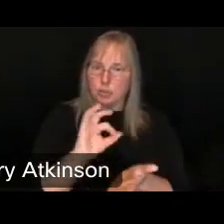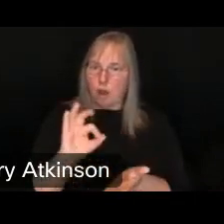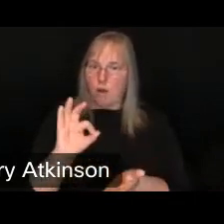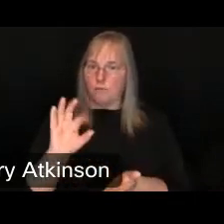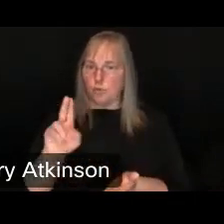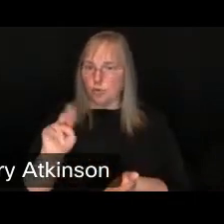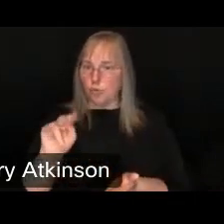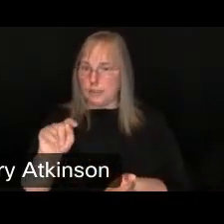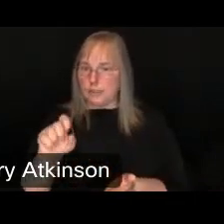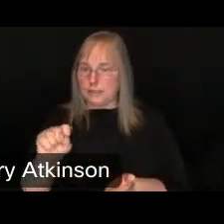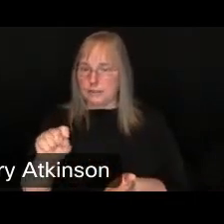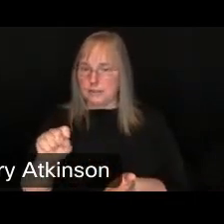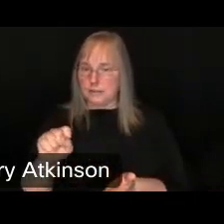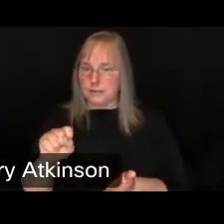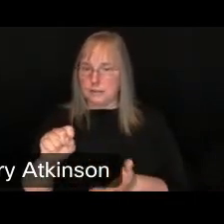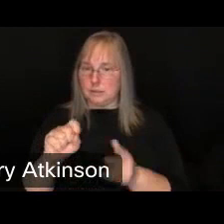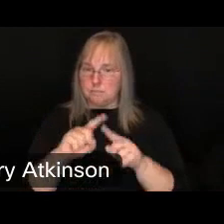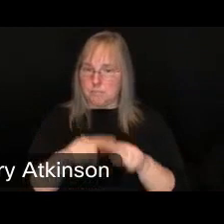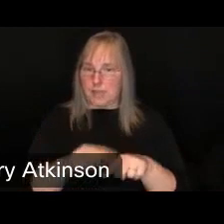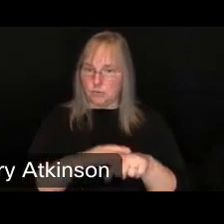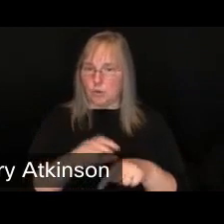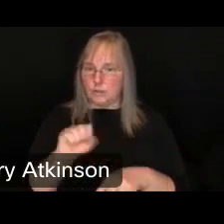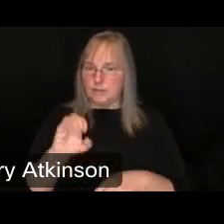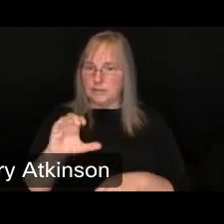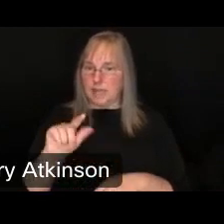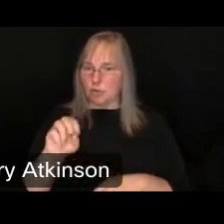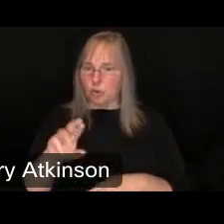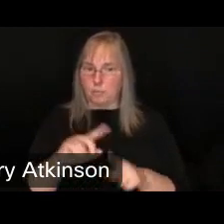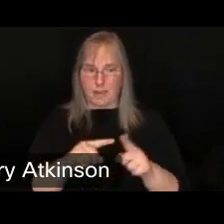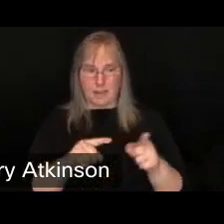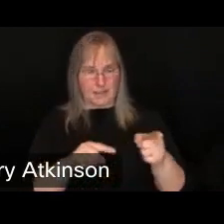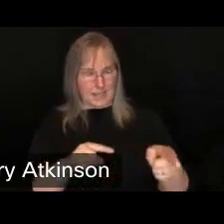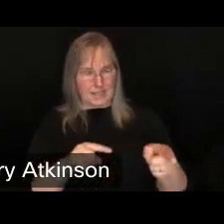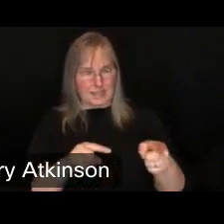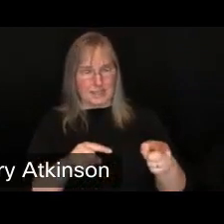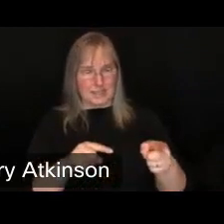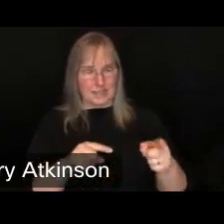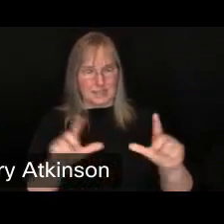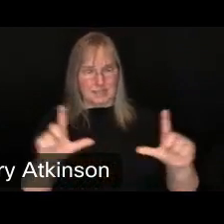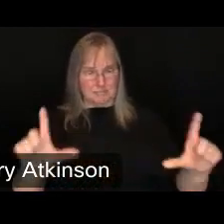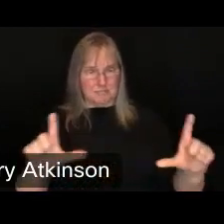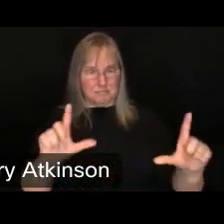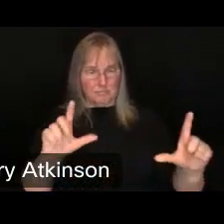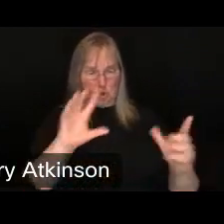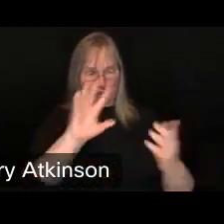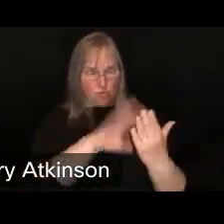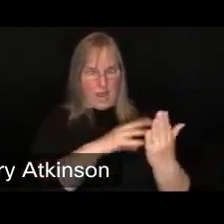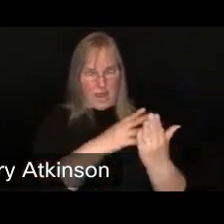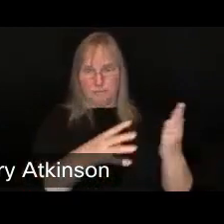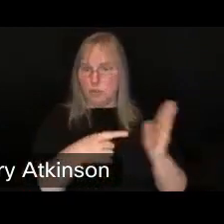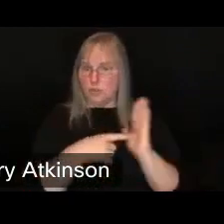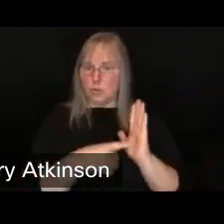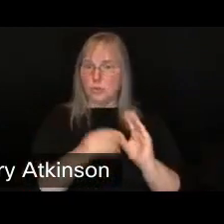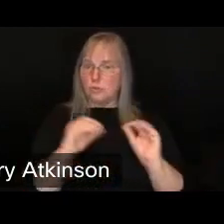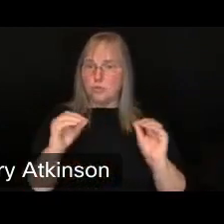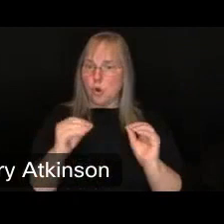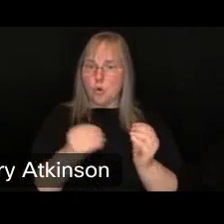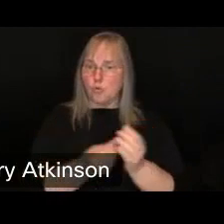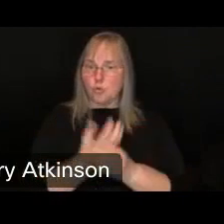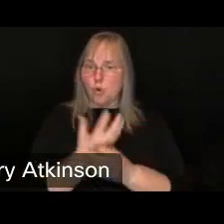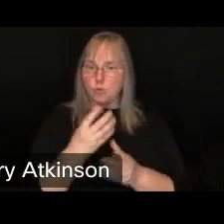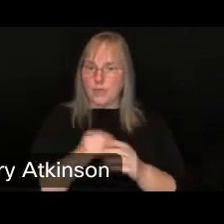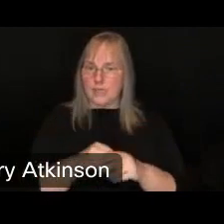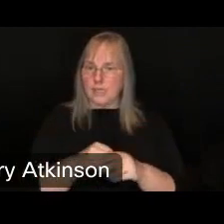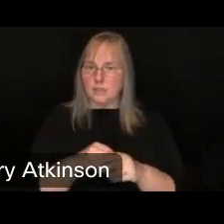by sector. But this is basically showing there's no growth in the schools population. So why is